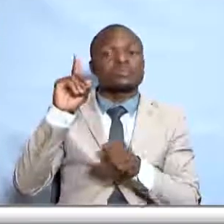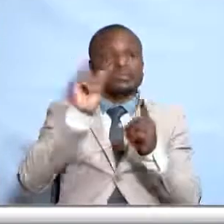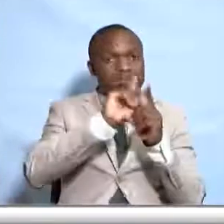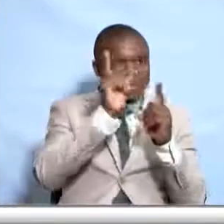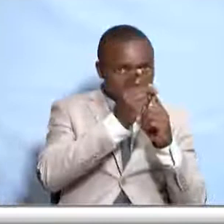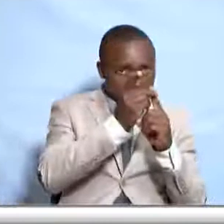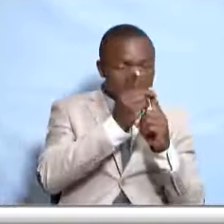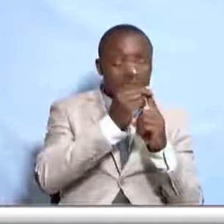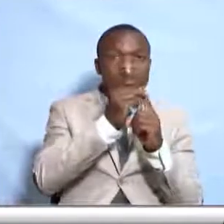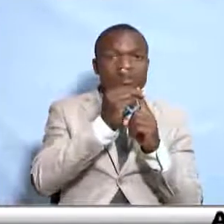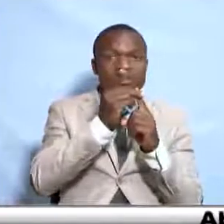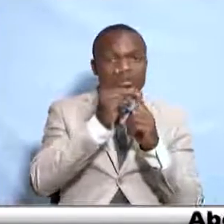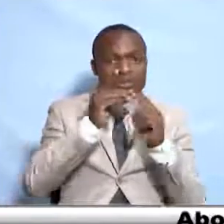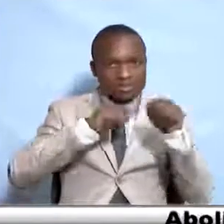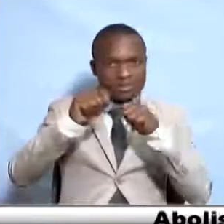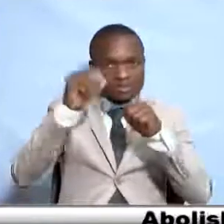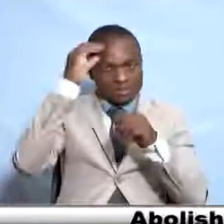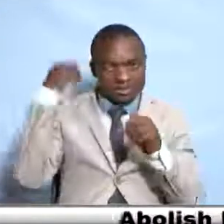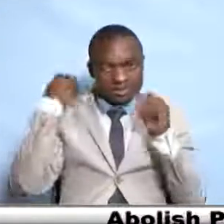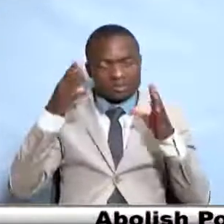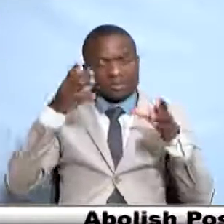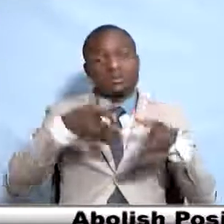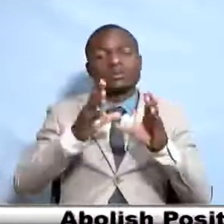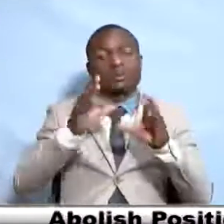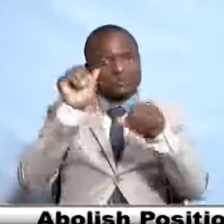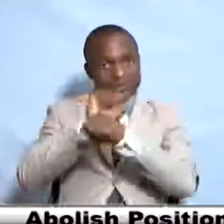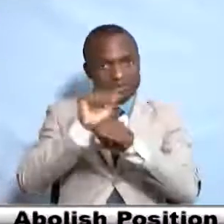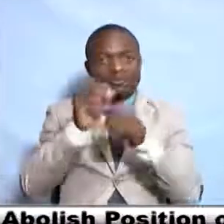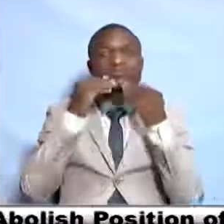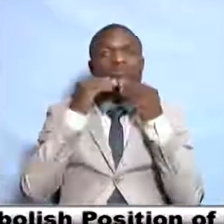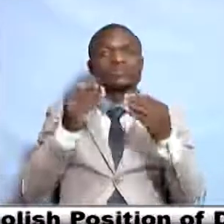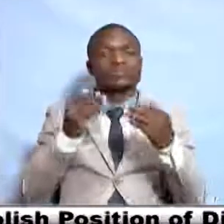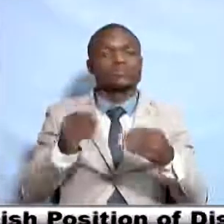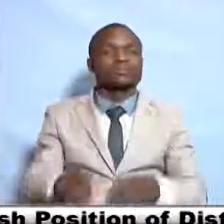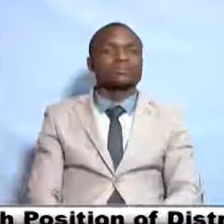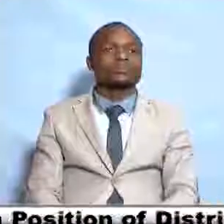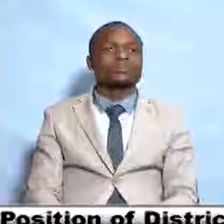Officer is allowed to perform the functions of the District Commissioner. I thank you.